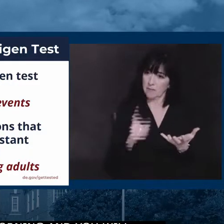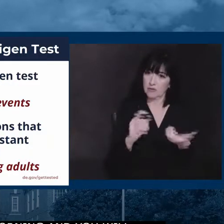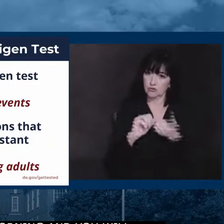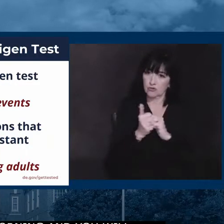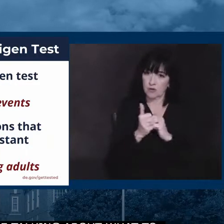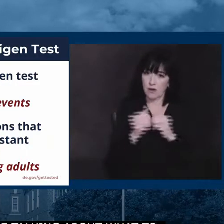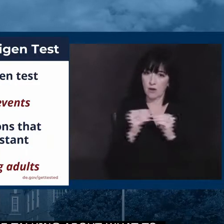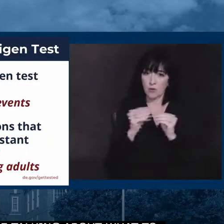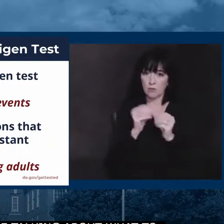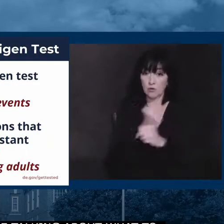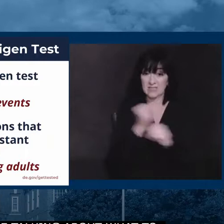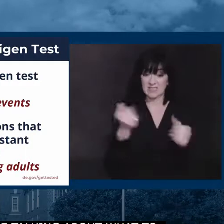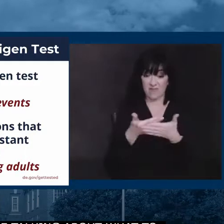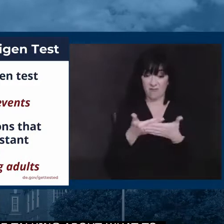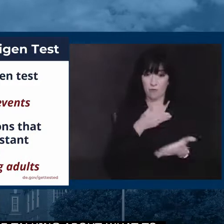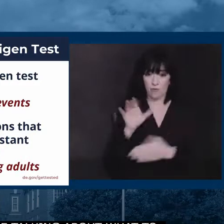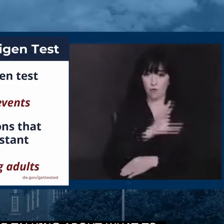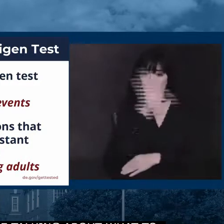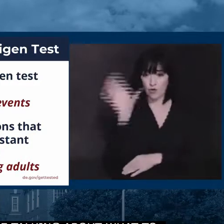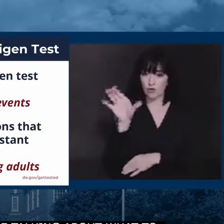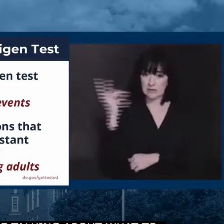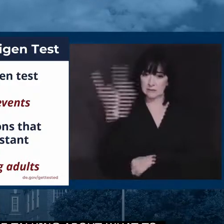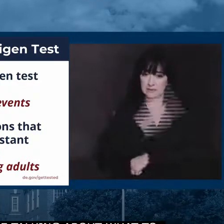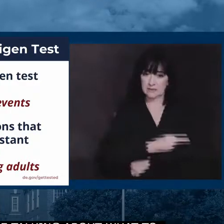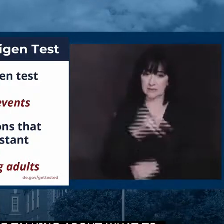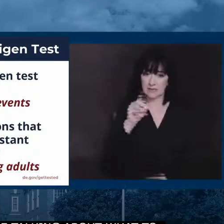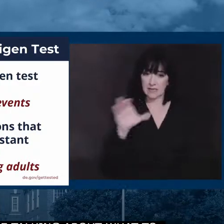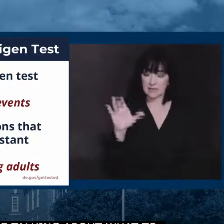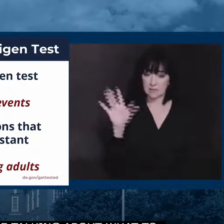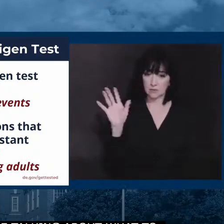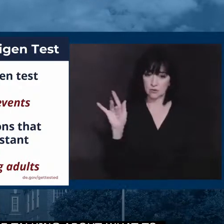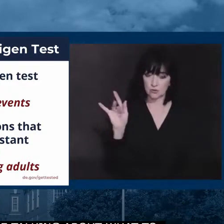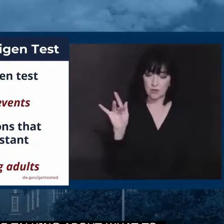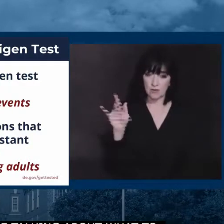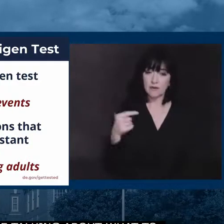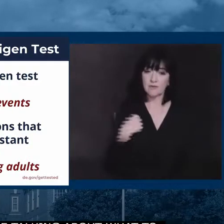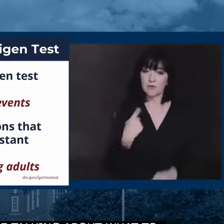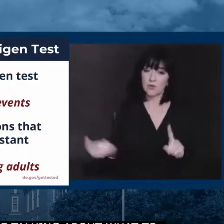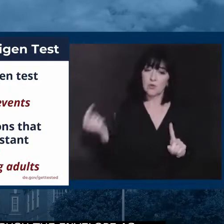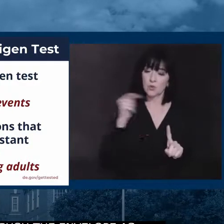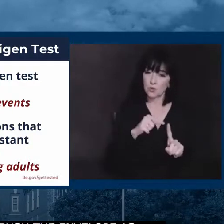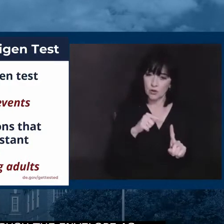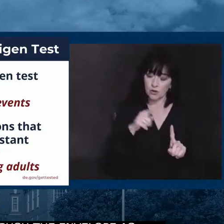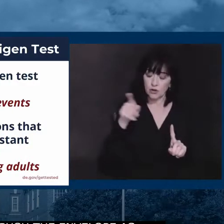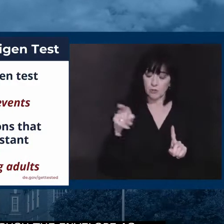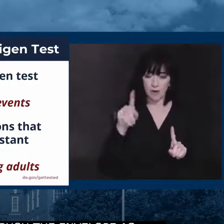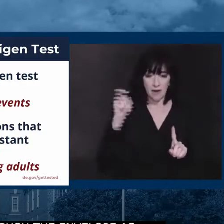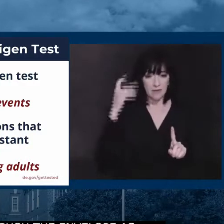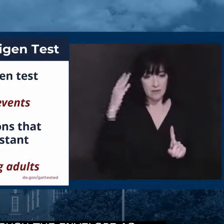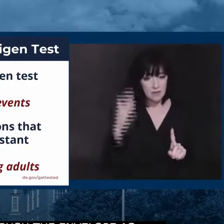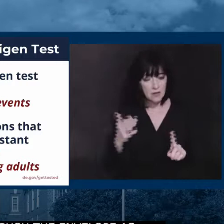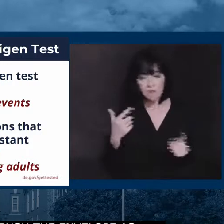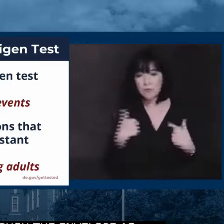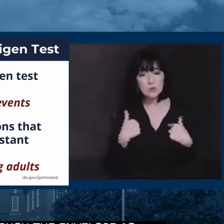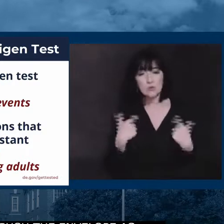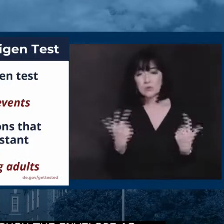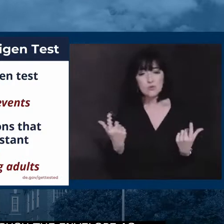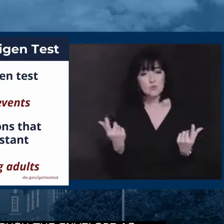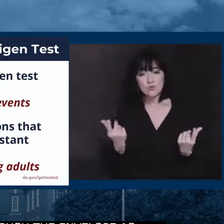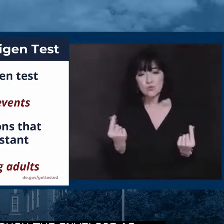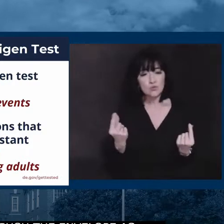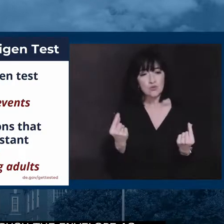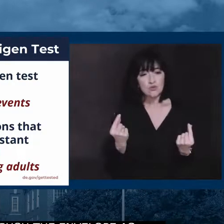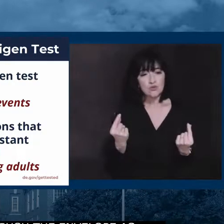can, as well as going back to the governor's points that we met with Dr. Birch last week, and what can we do to become a little